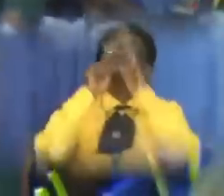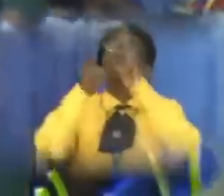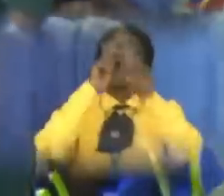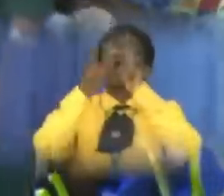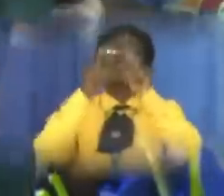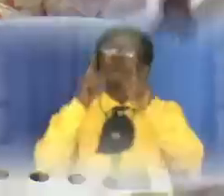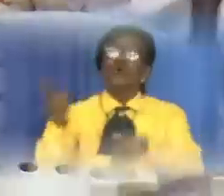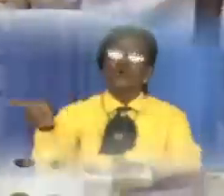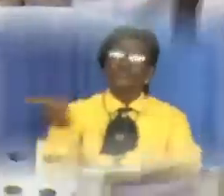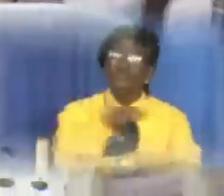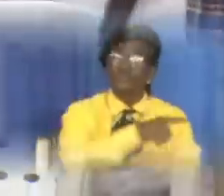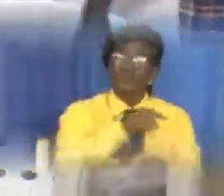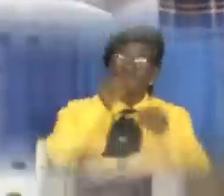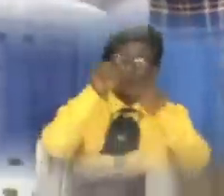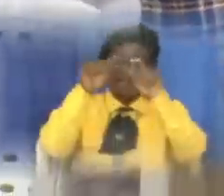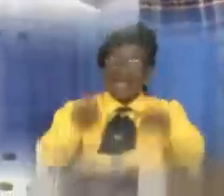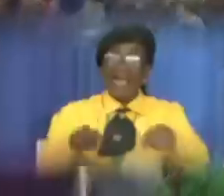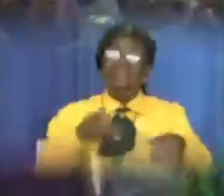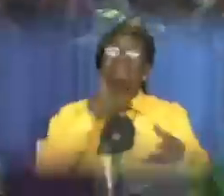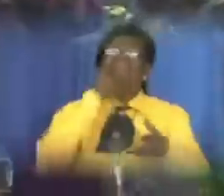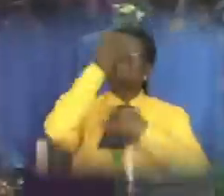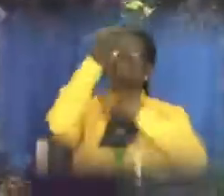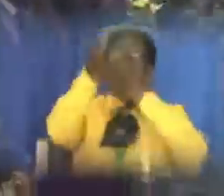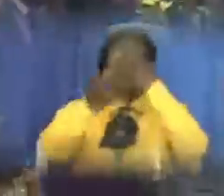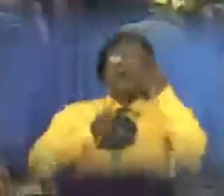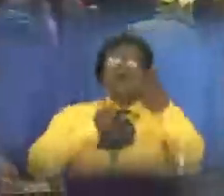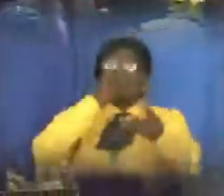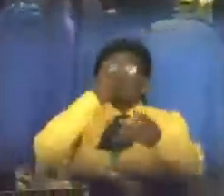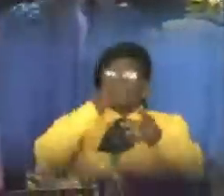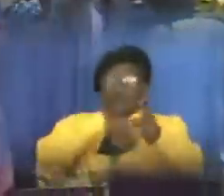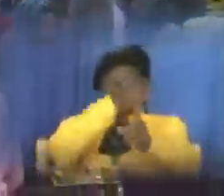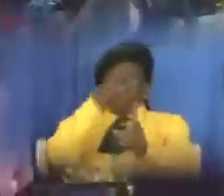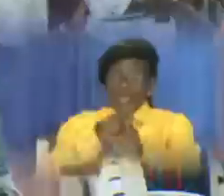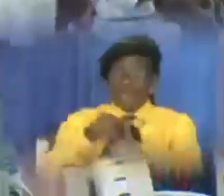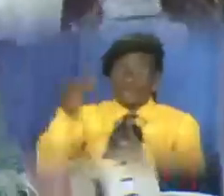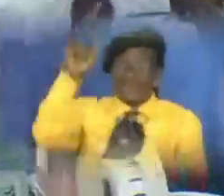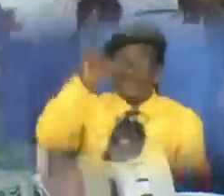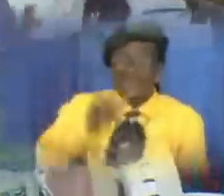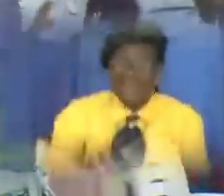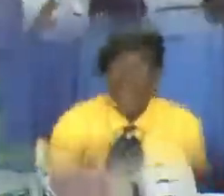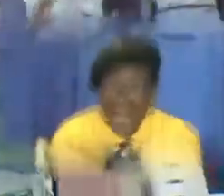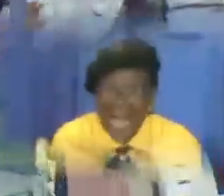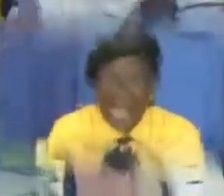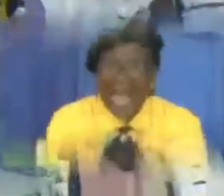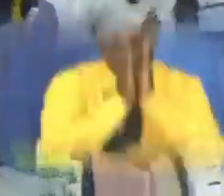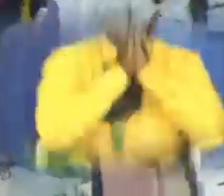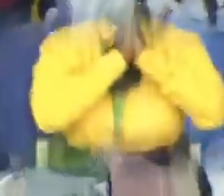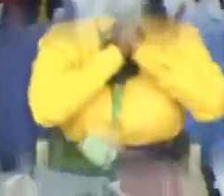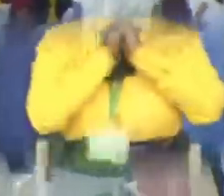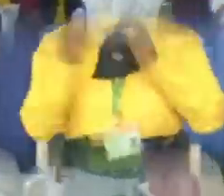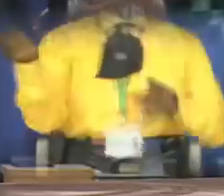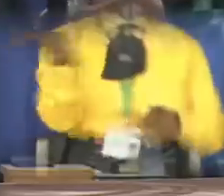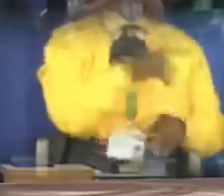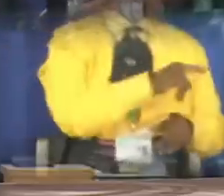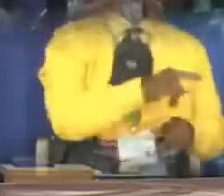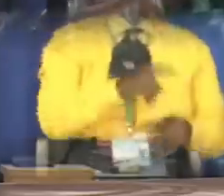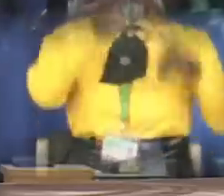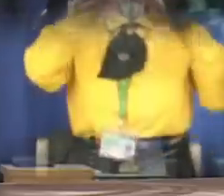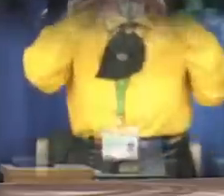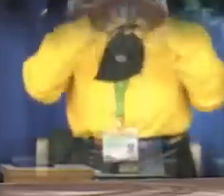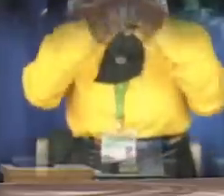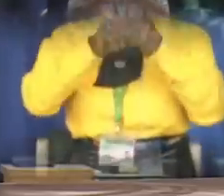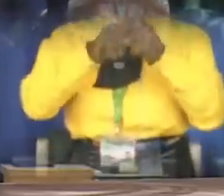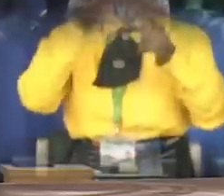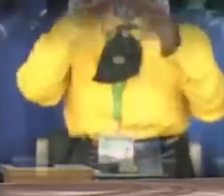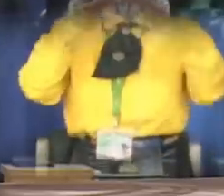to praise God, it is difficult for you. You can't praise the